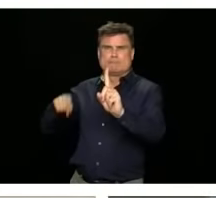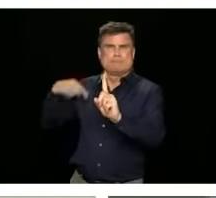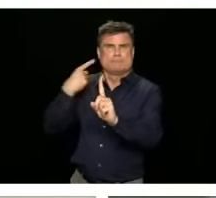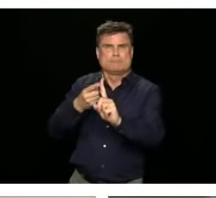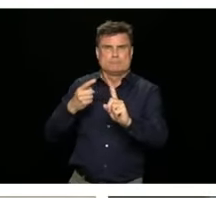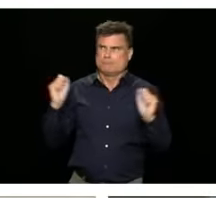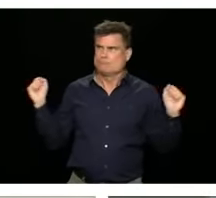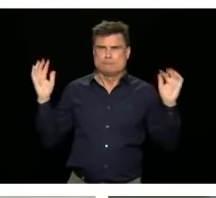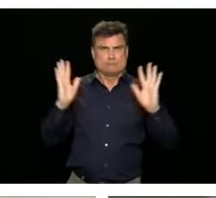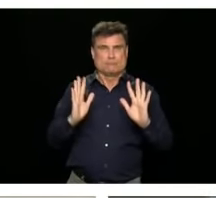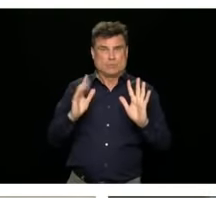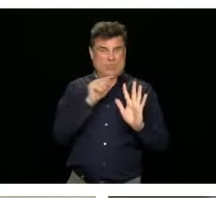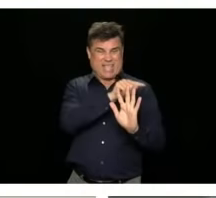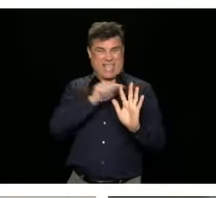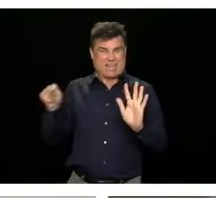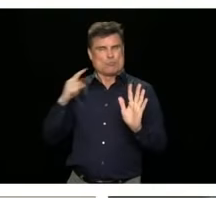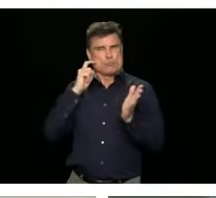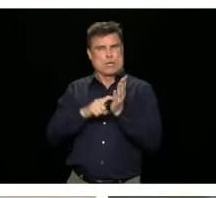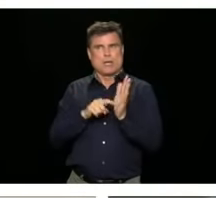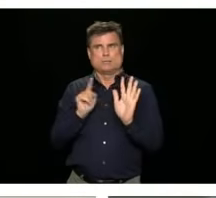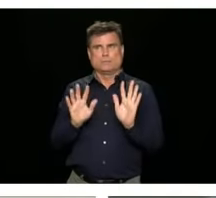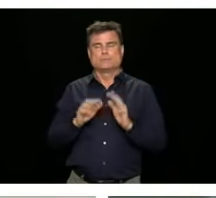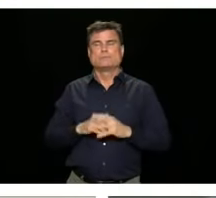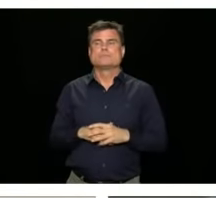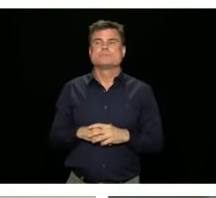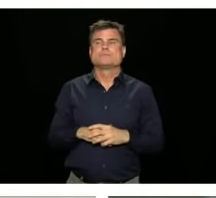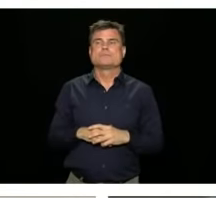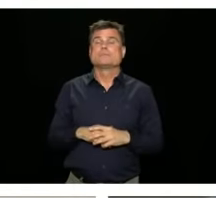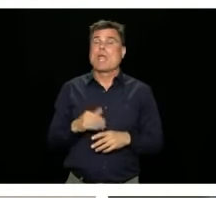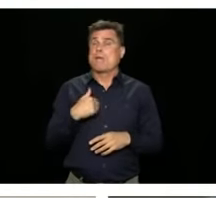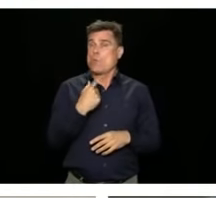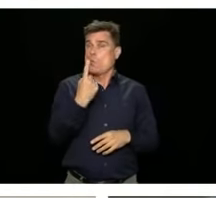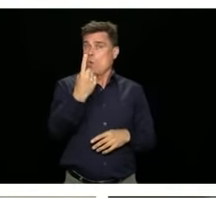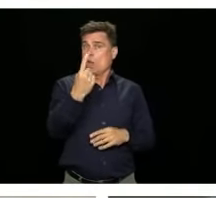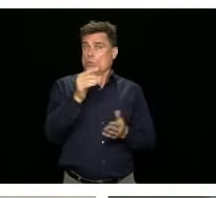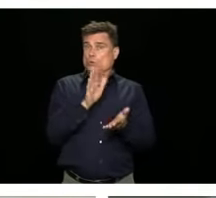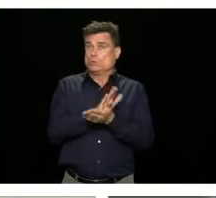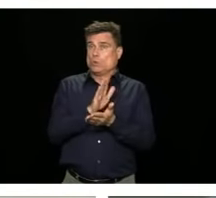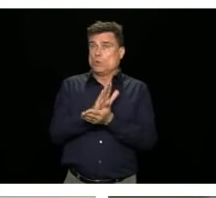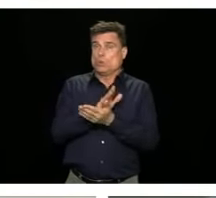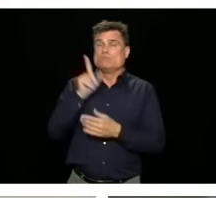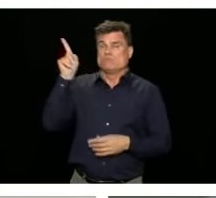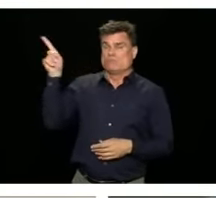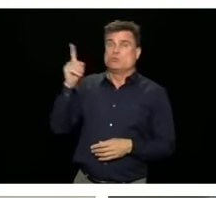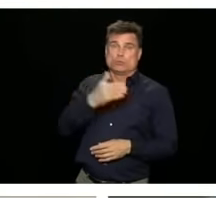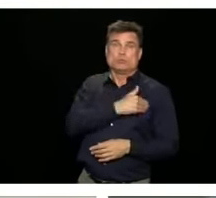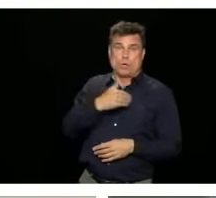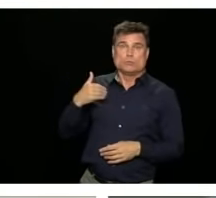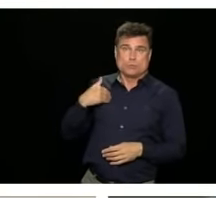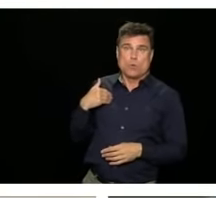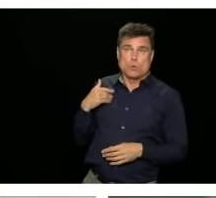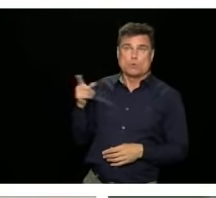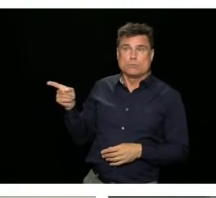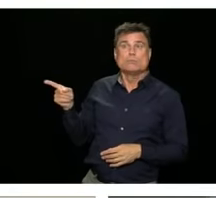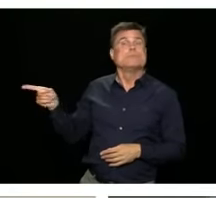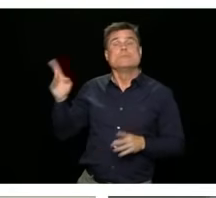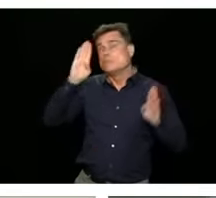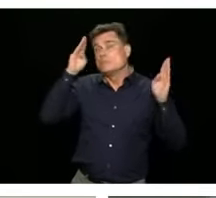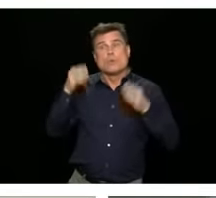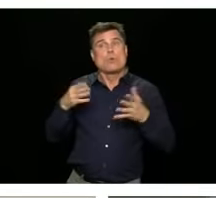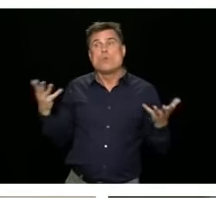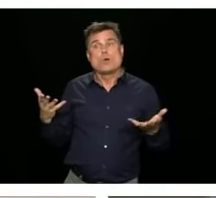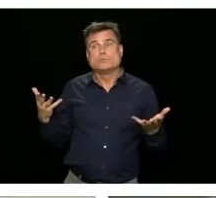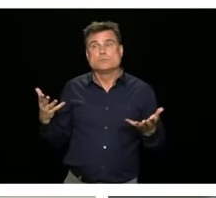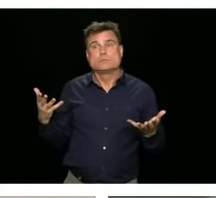about 10, 11 years in its making now, is that the students in this